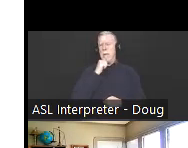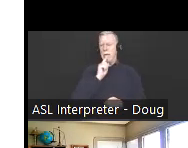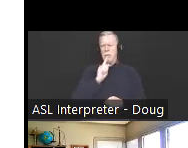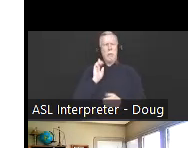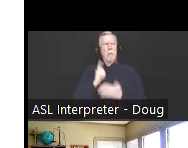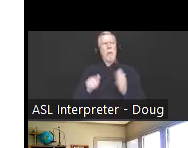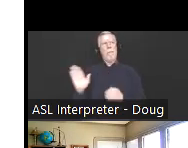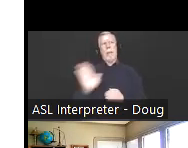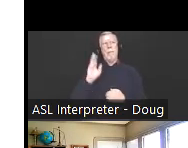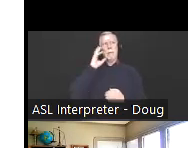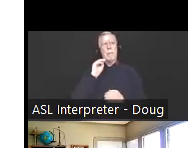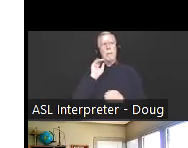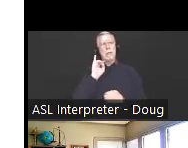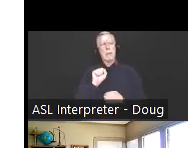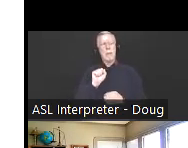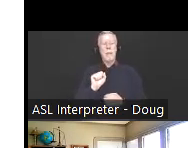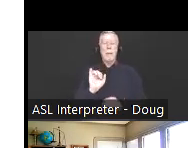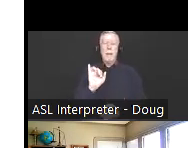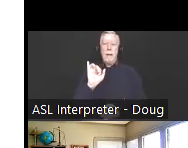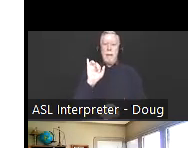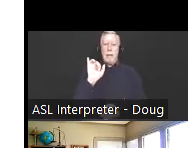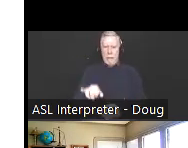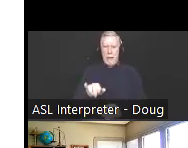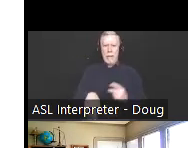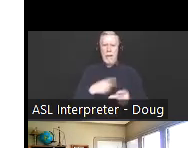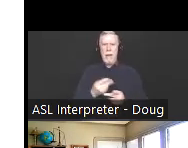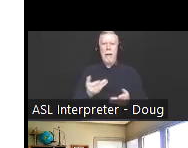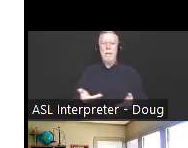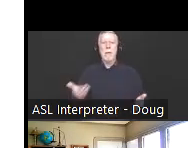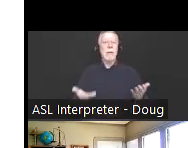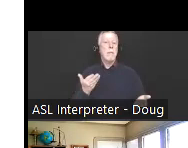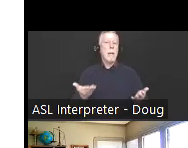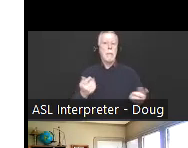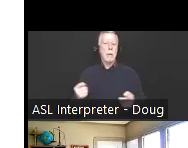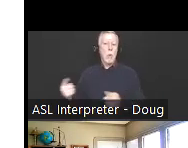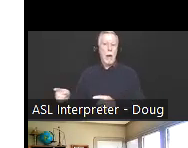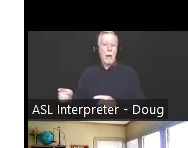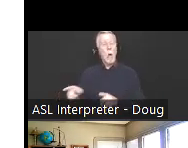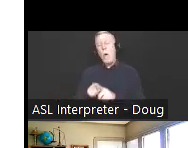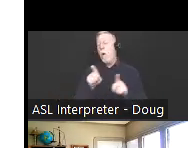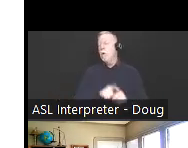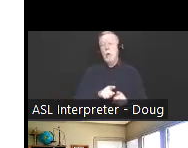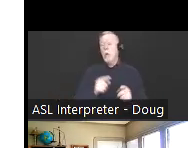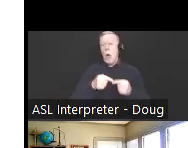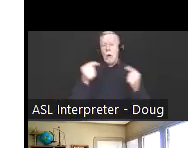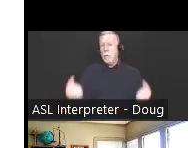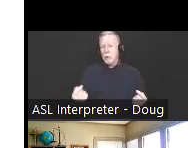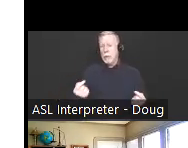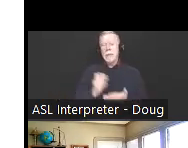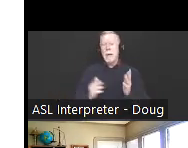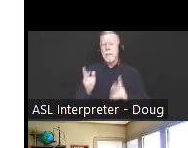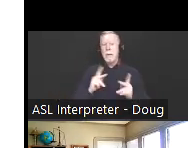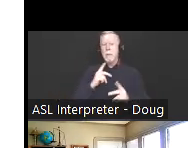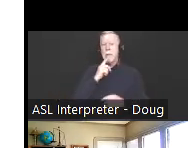is. That's the sort of thing that may be going on. Or conversely, somebody saying, okay, all of a sudden I've